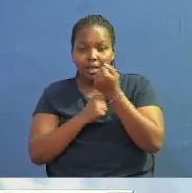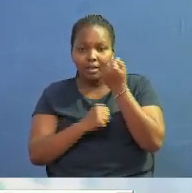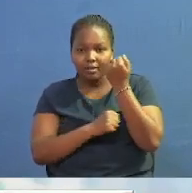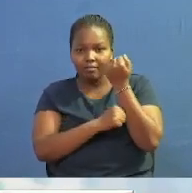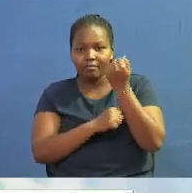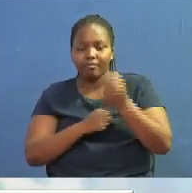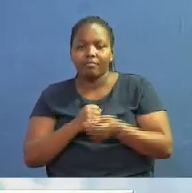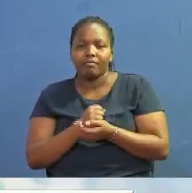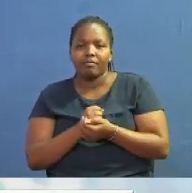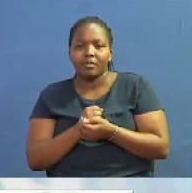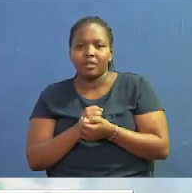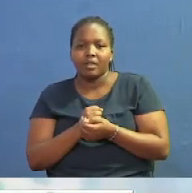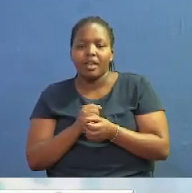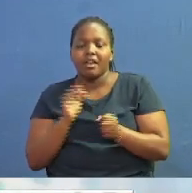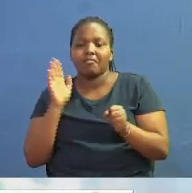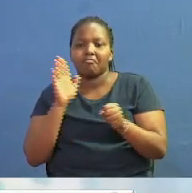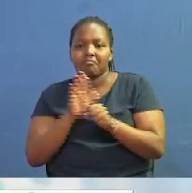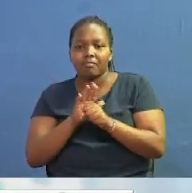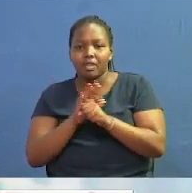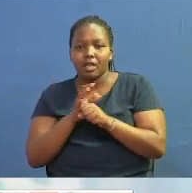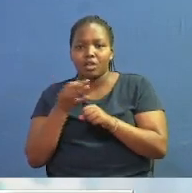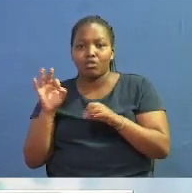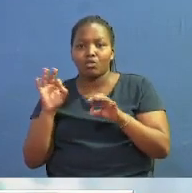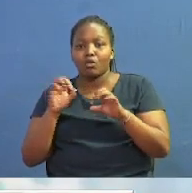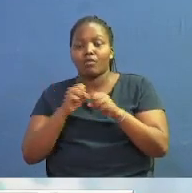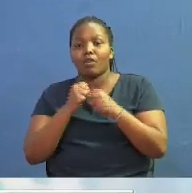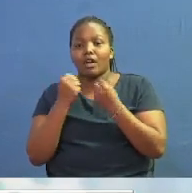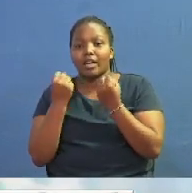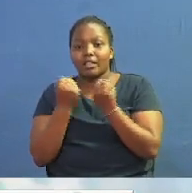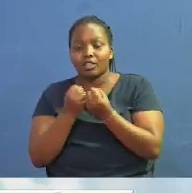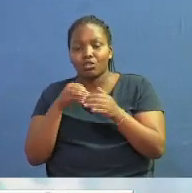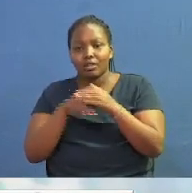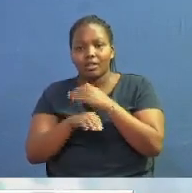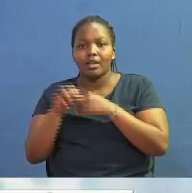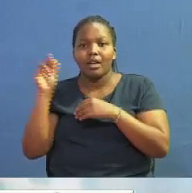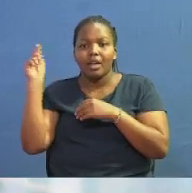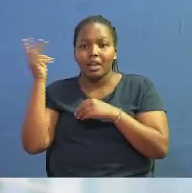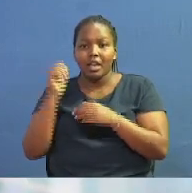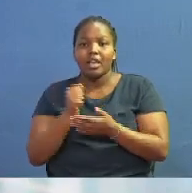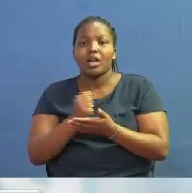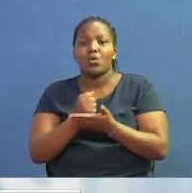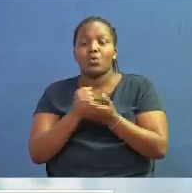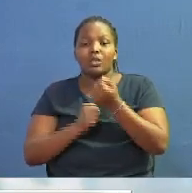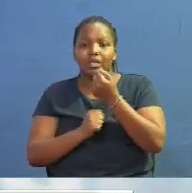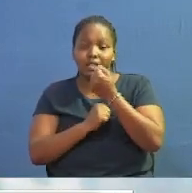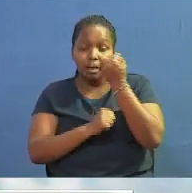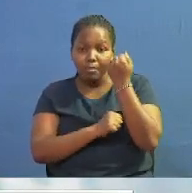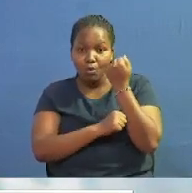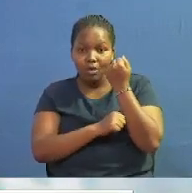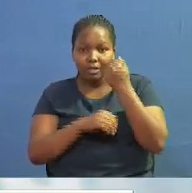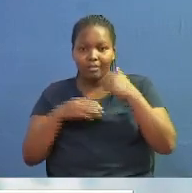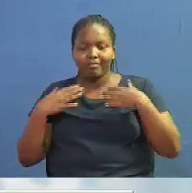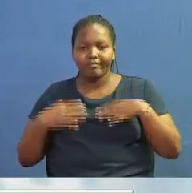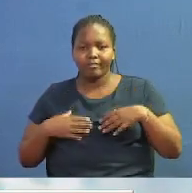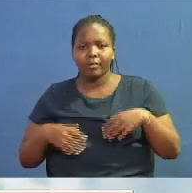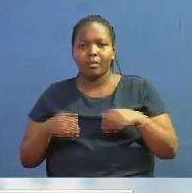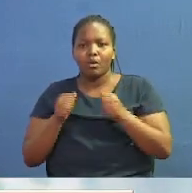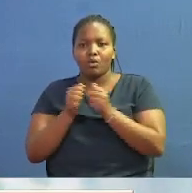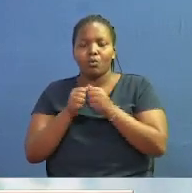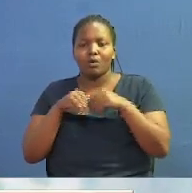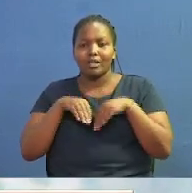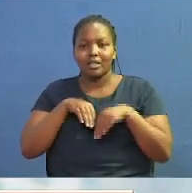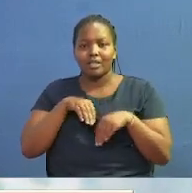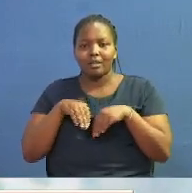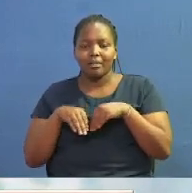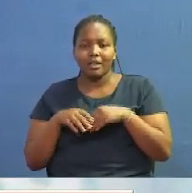And many other organizations are there in Kenya that are supporting persons with disabilities, Matters Innovation. We